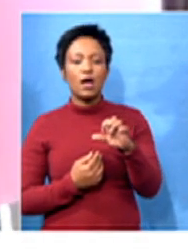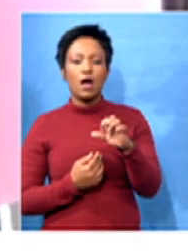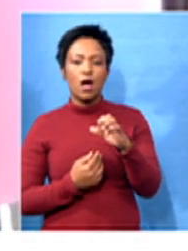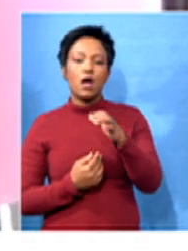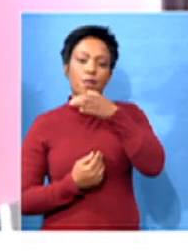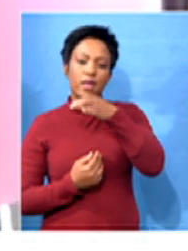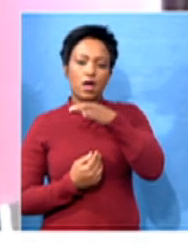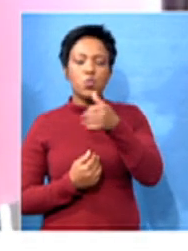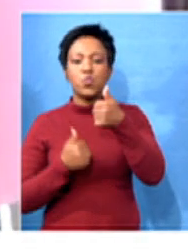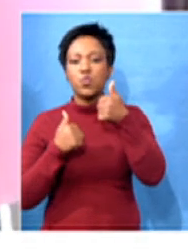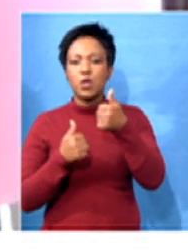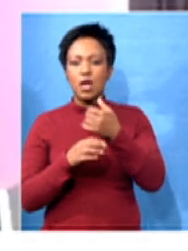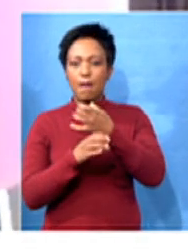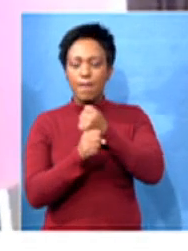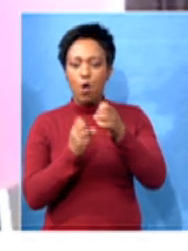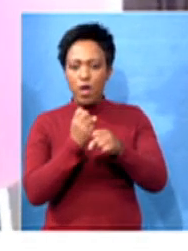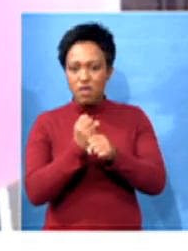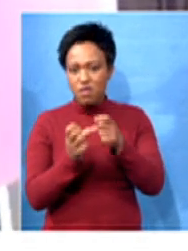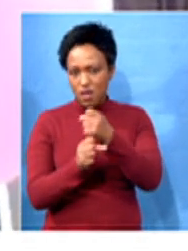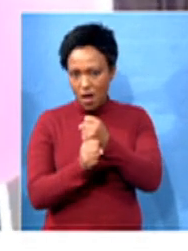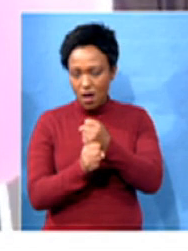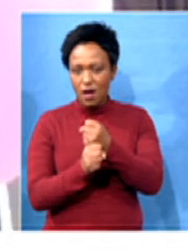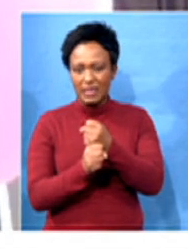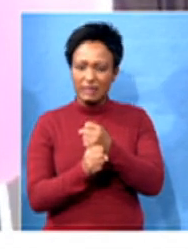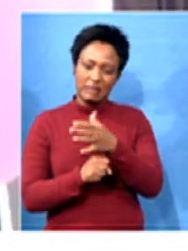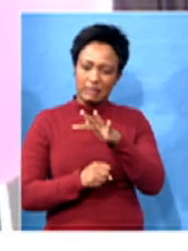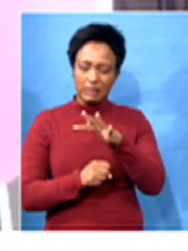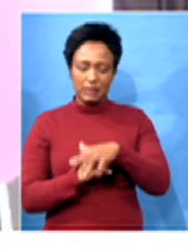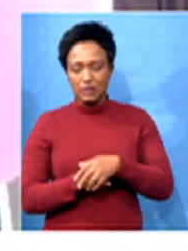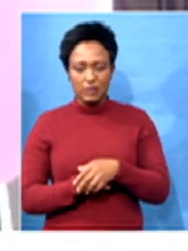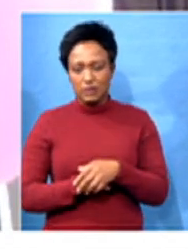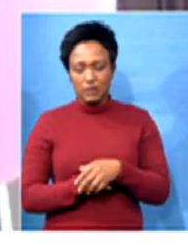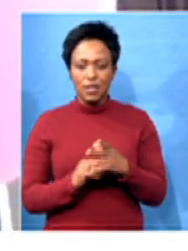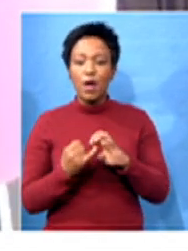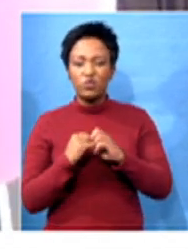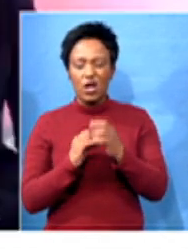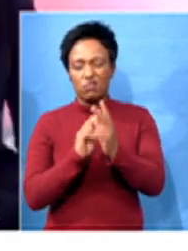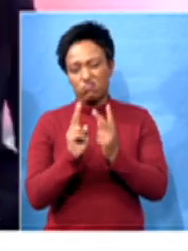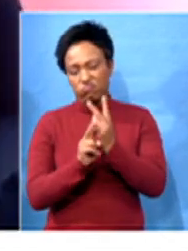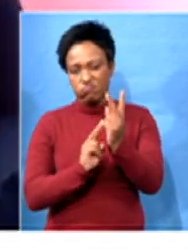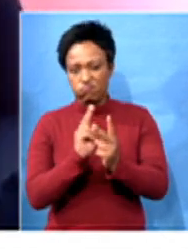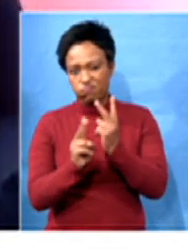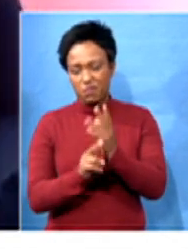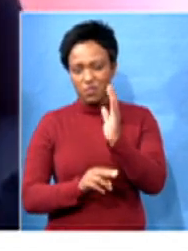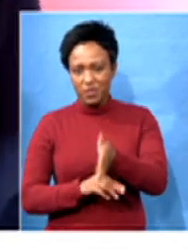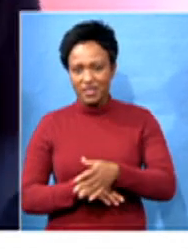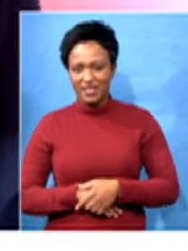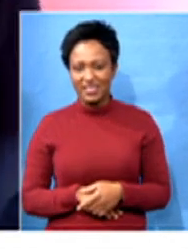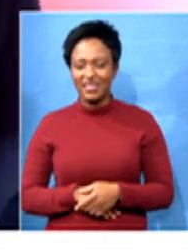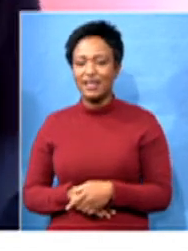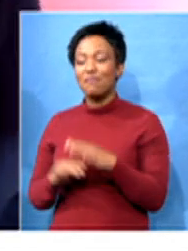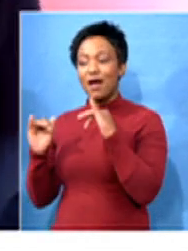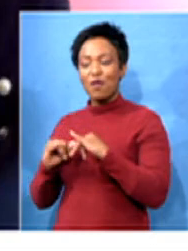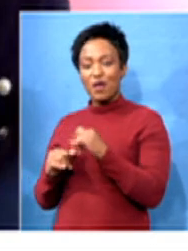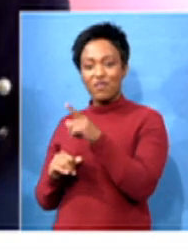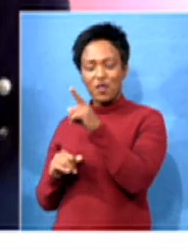makwinya and, I mean, what is it, banana loaf? Not so good. So I'm still going to try again and again. Well, I'll wait for you to